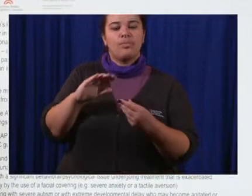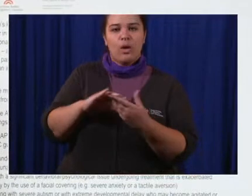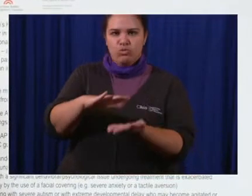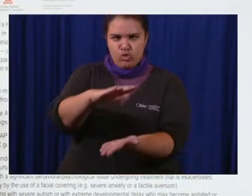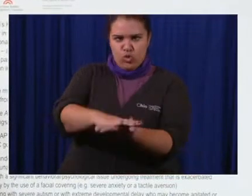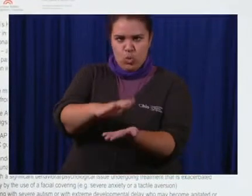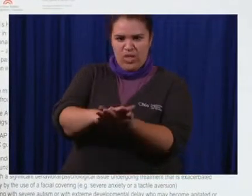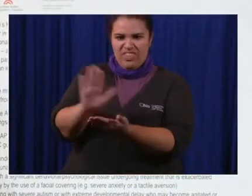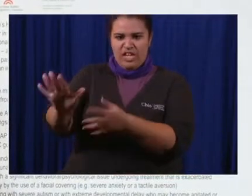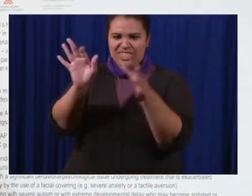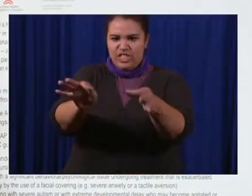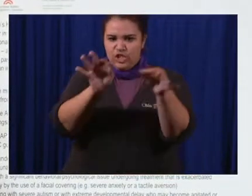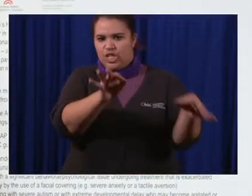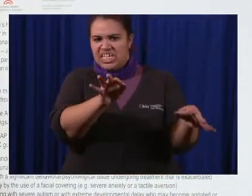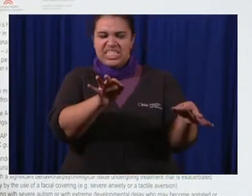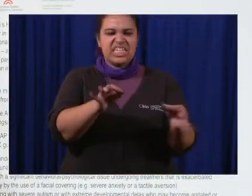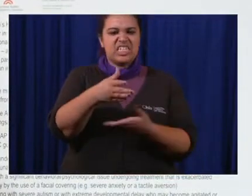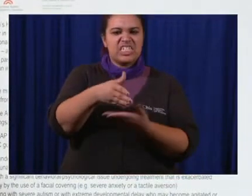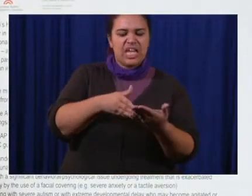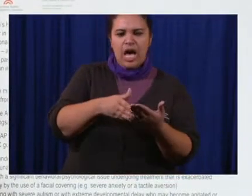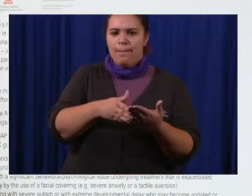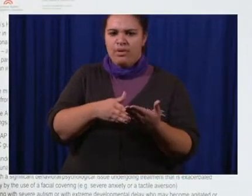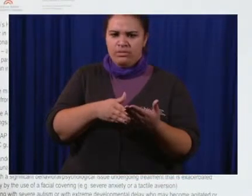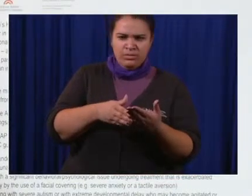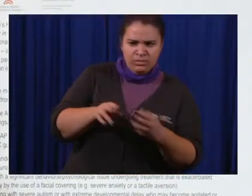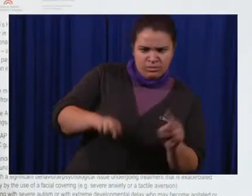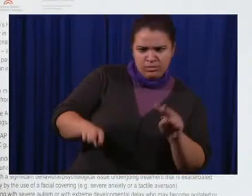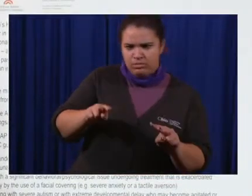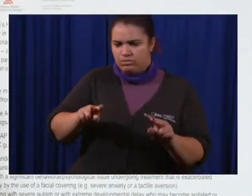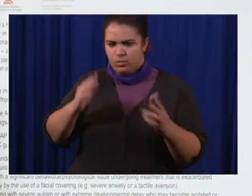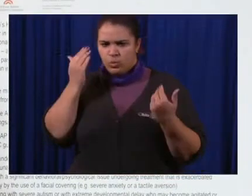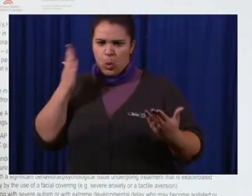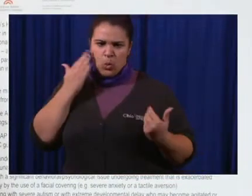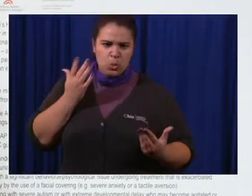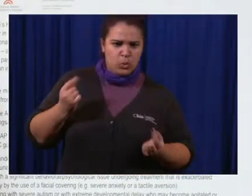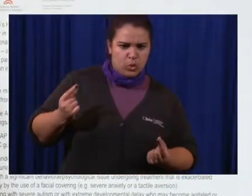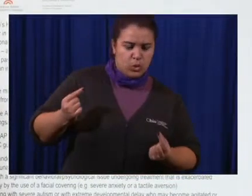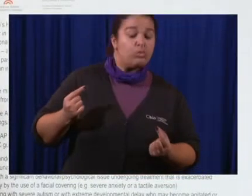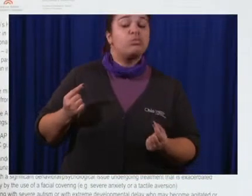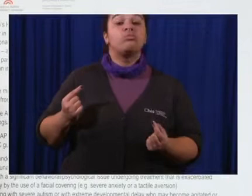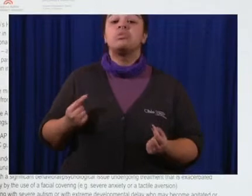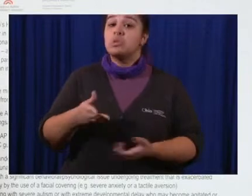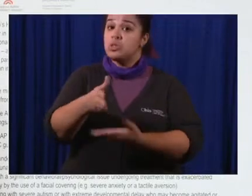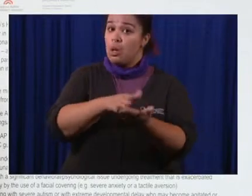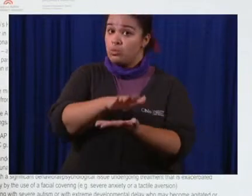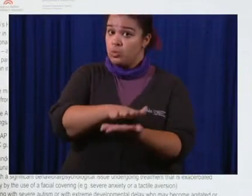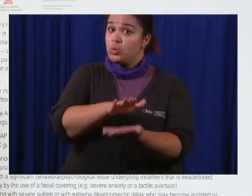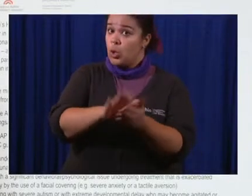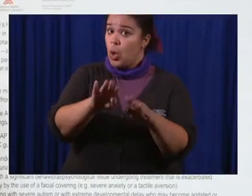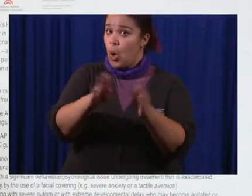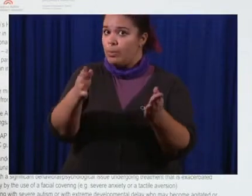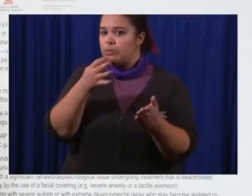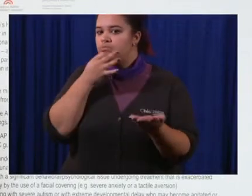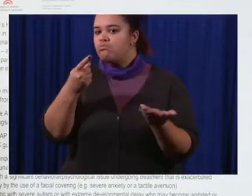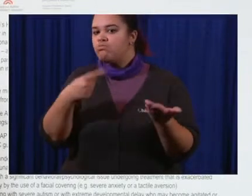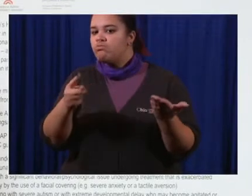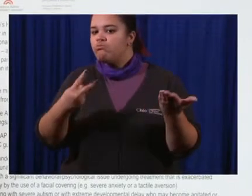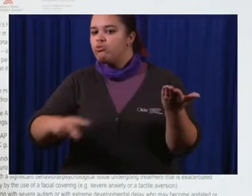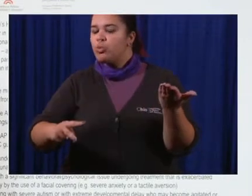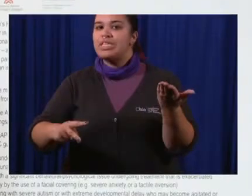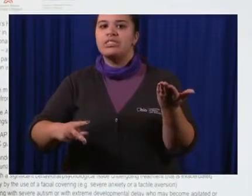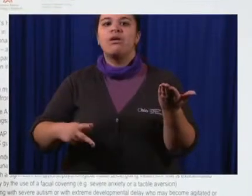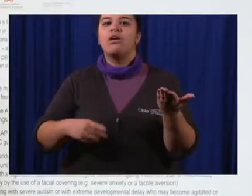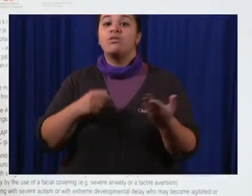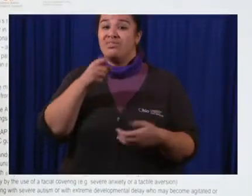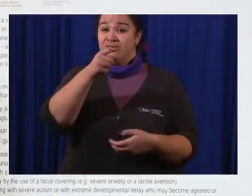schools are starting in the next couple weeks. You haven't ruled out a state order closing schools. At what point or by what